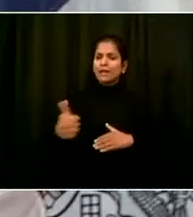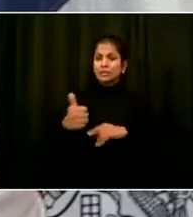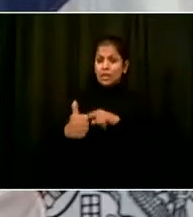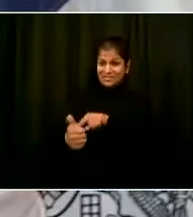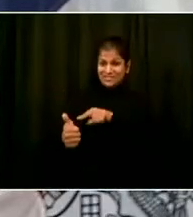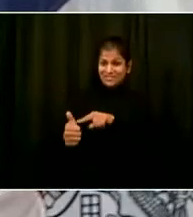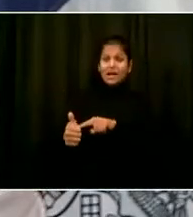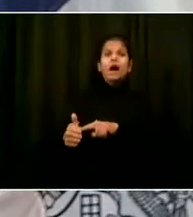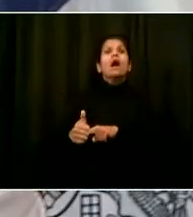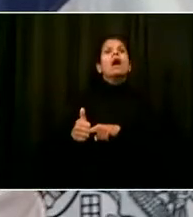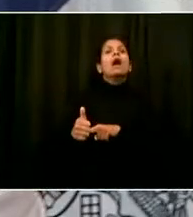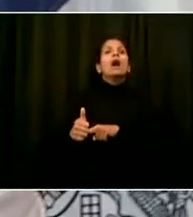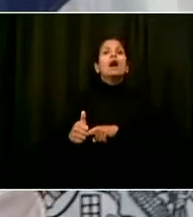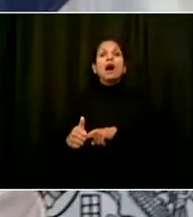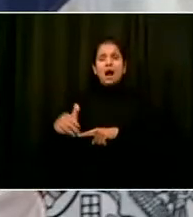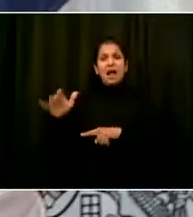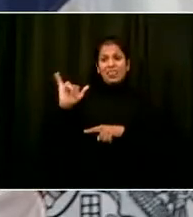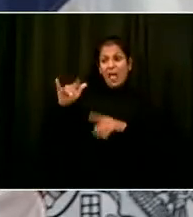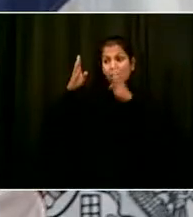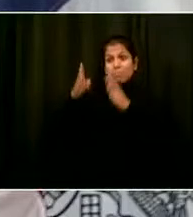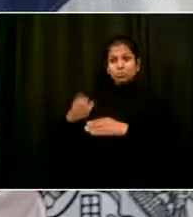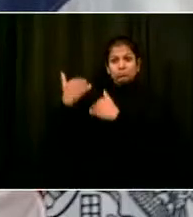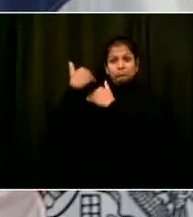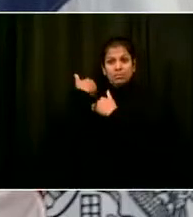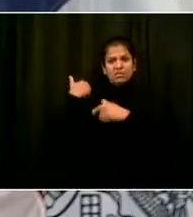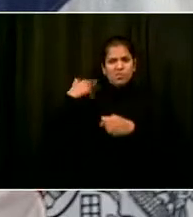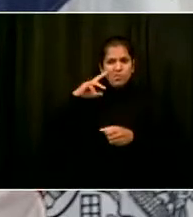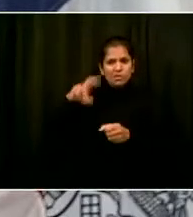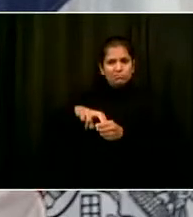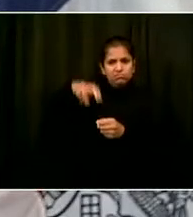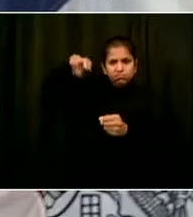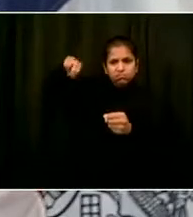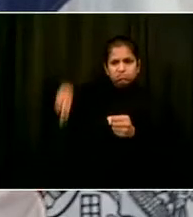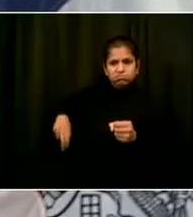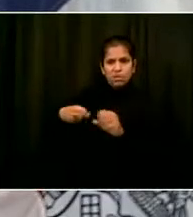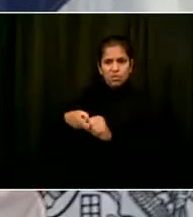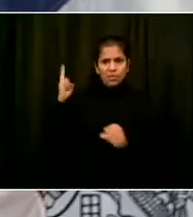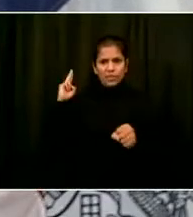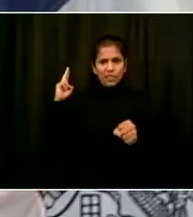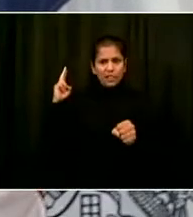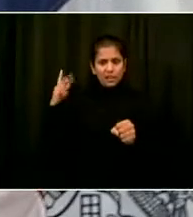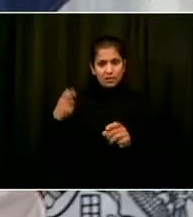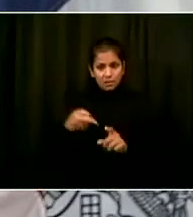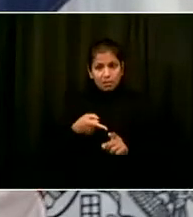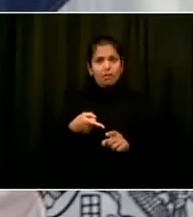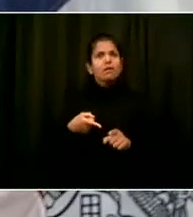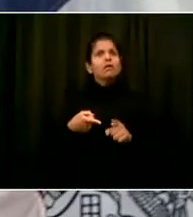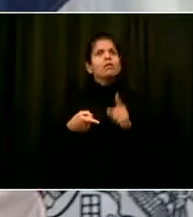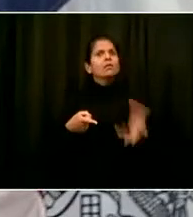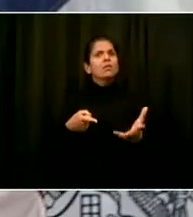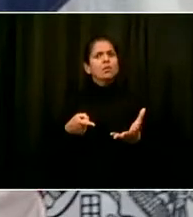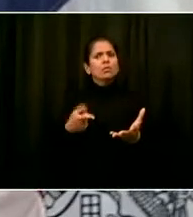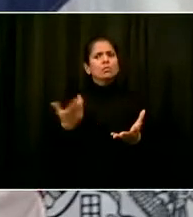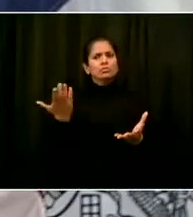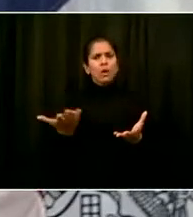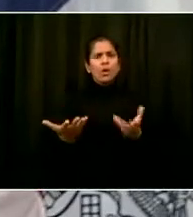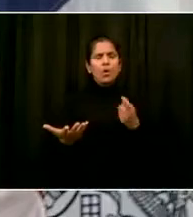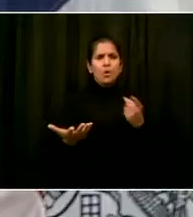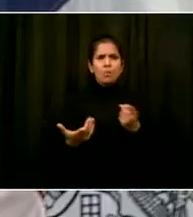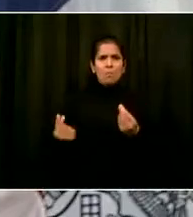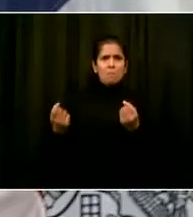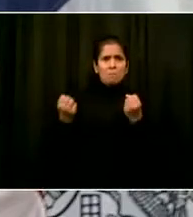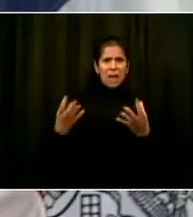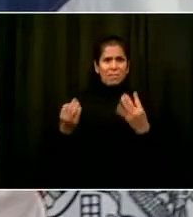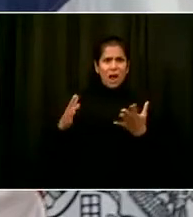for the city how can you assure New Yorkers that you will be able to recruit the best talent to help you bring the